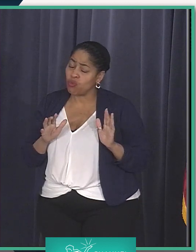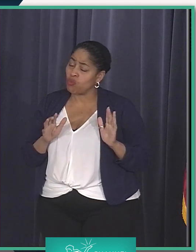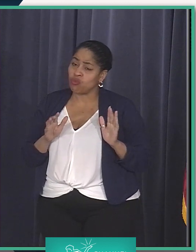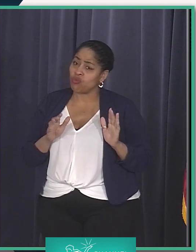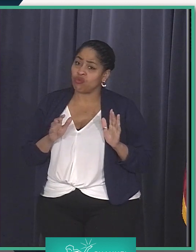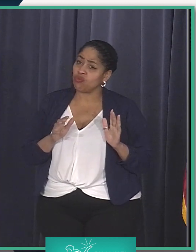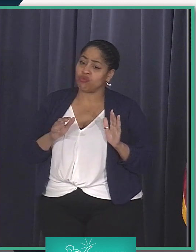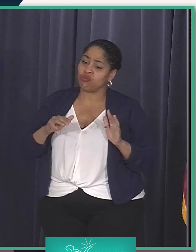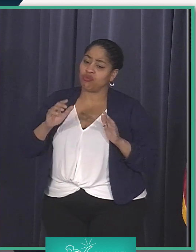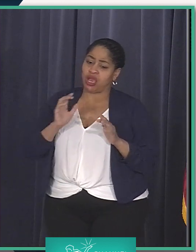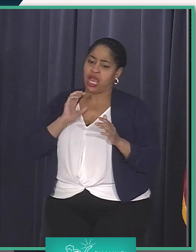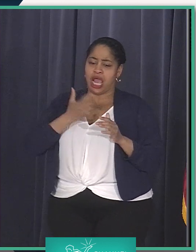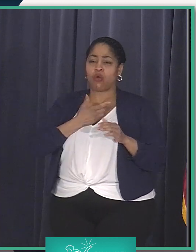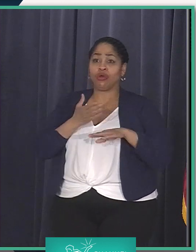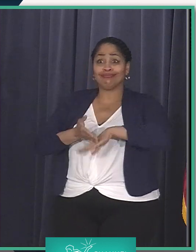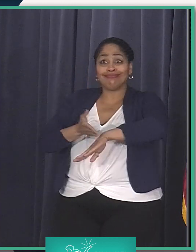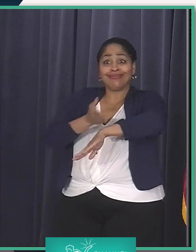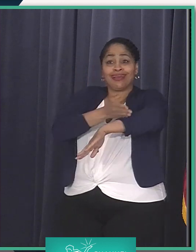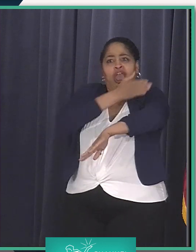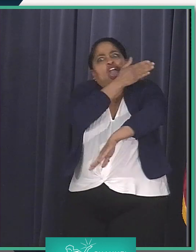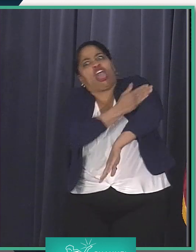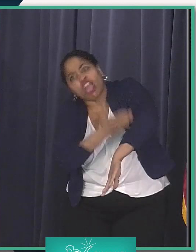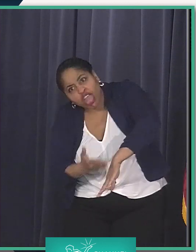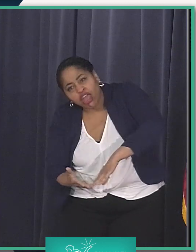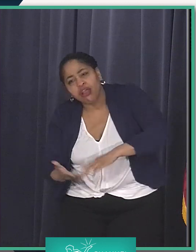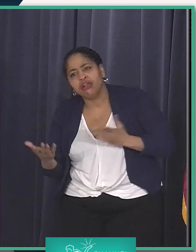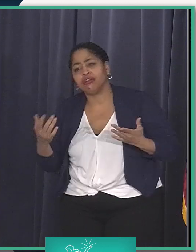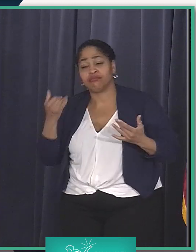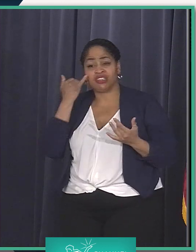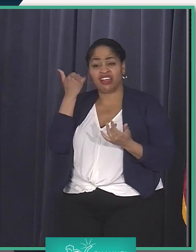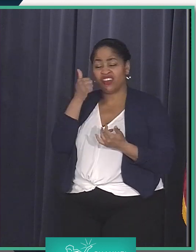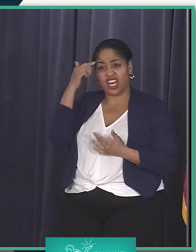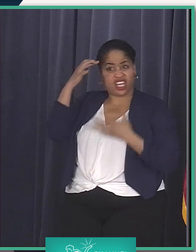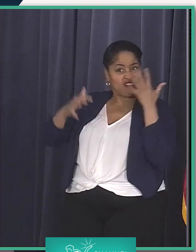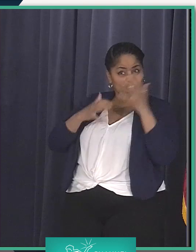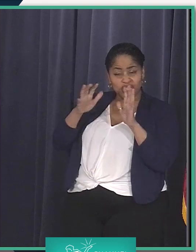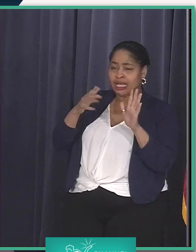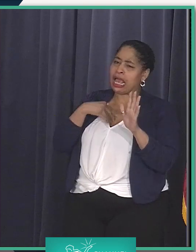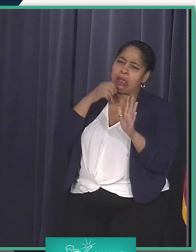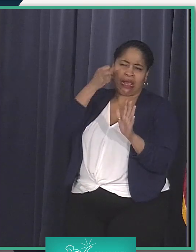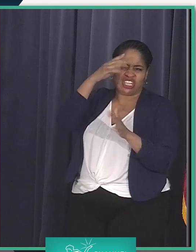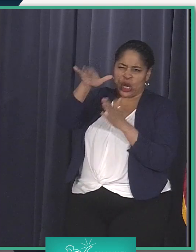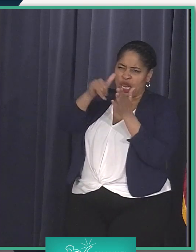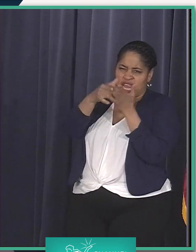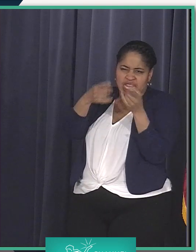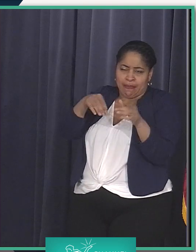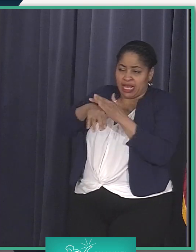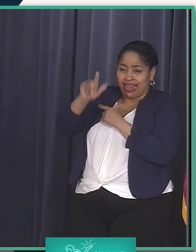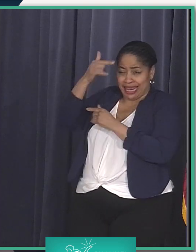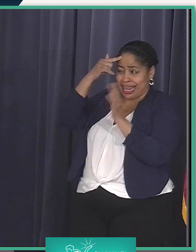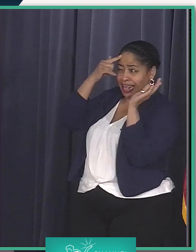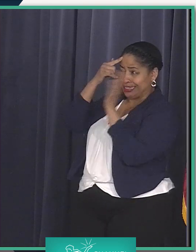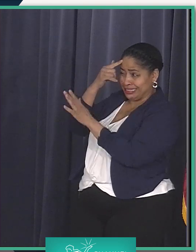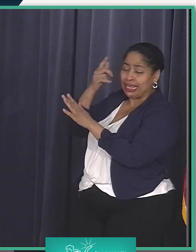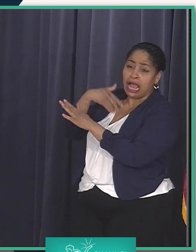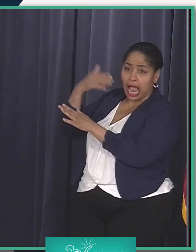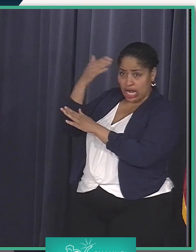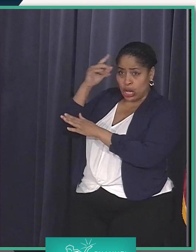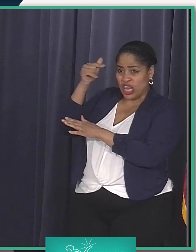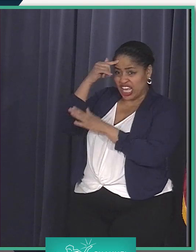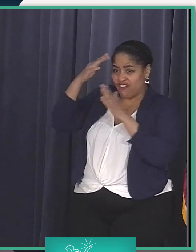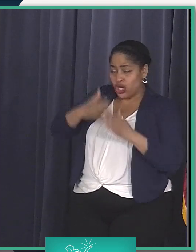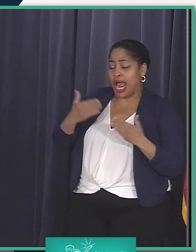this trend get reversed. And so that there's any confusion, I don't understand all the stuff that's going on in Lansing. What I do know is this: the governor has